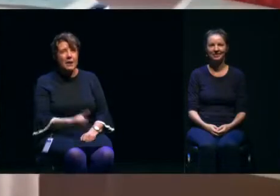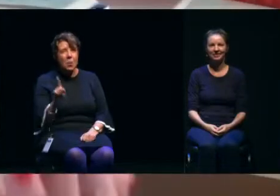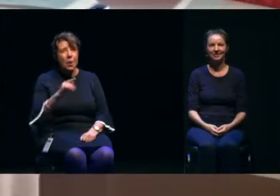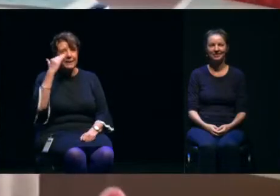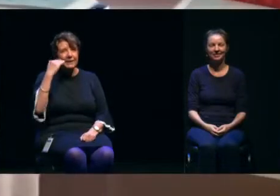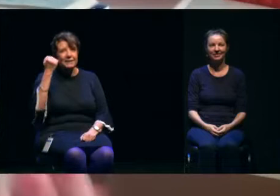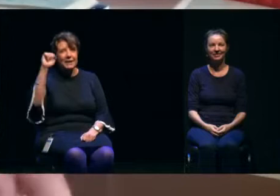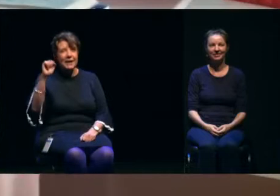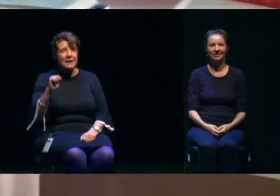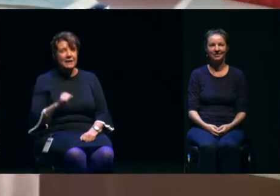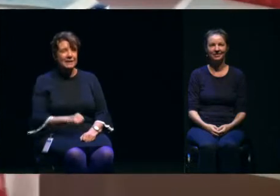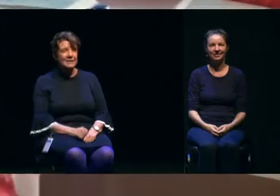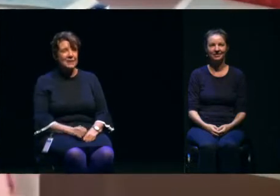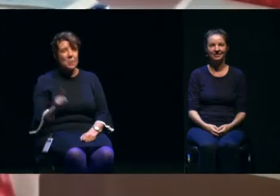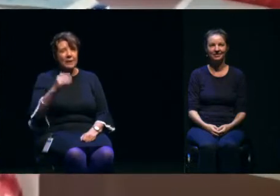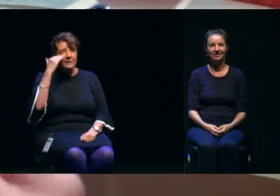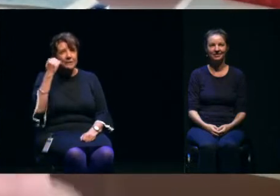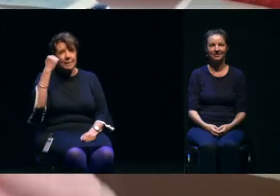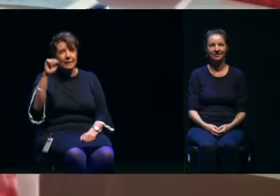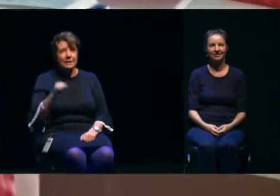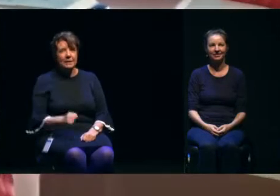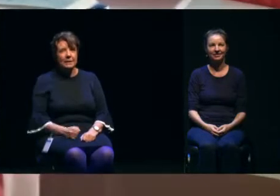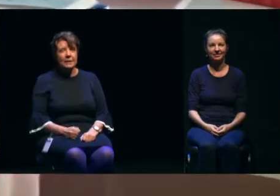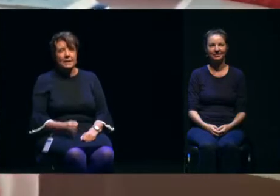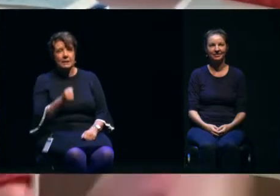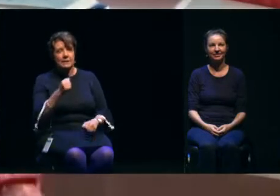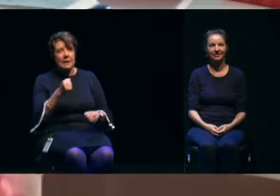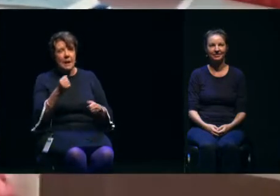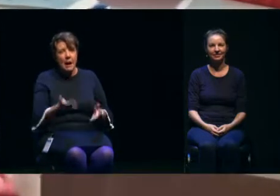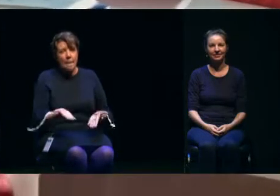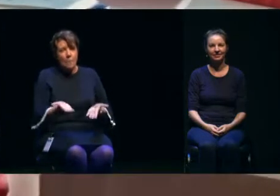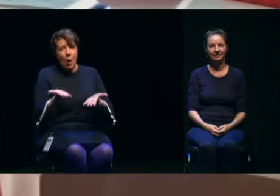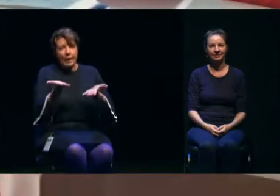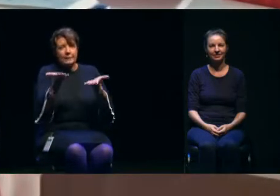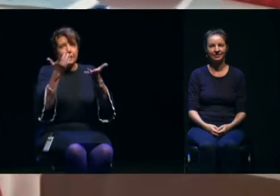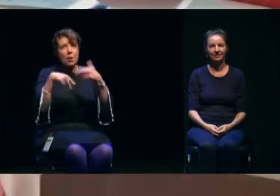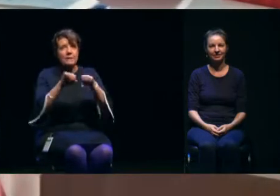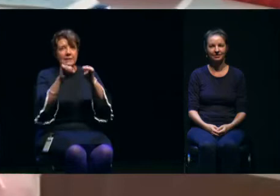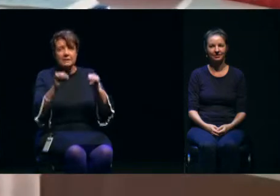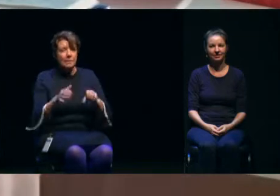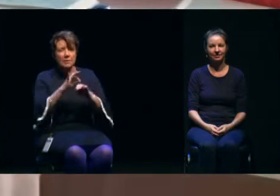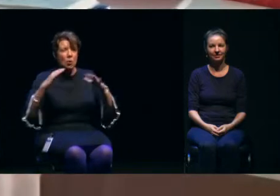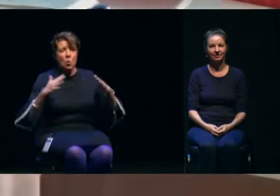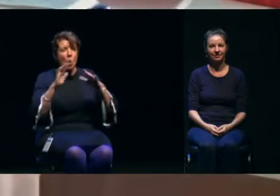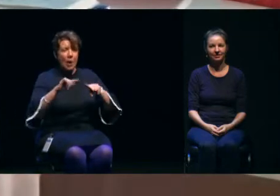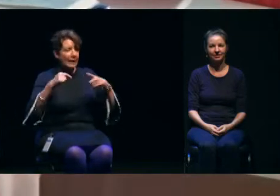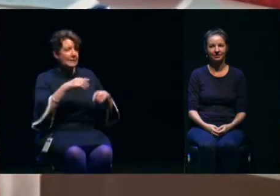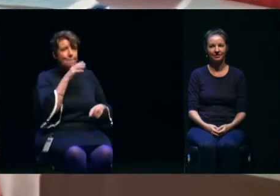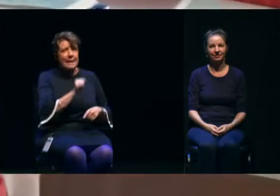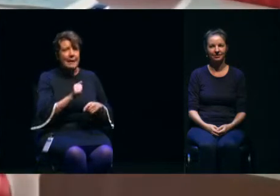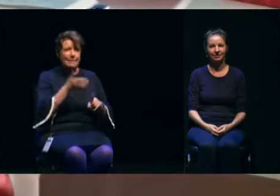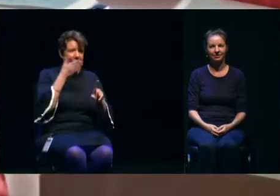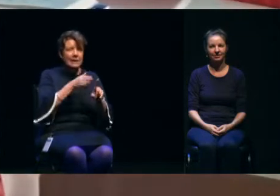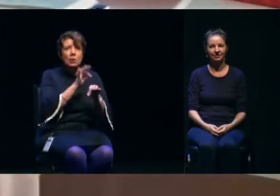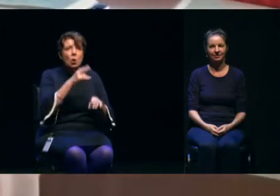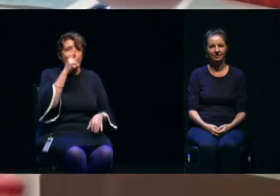feminism, Jennifer? Feminism is an uprising against the system. It's not a war against men, especially not young